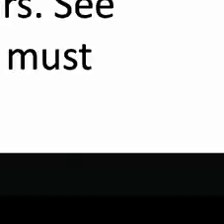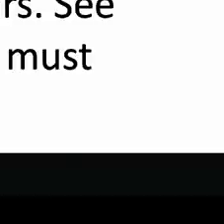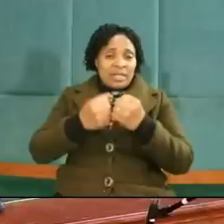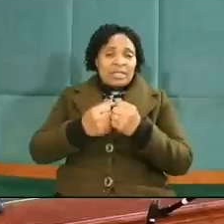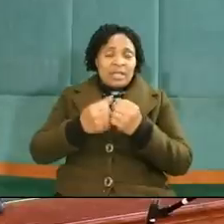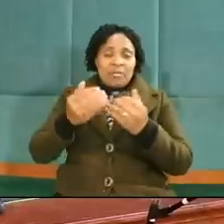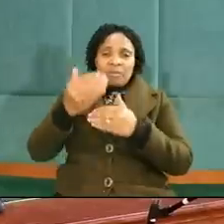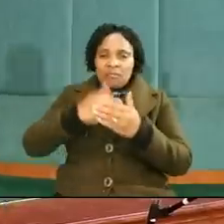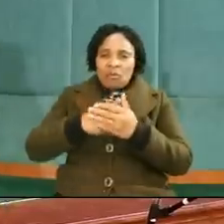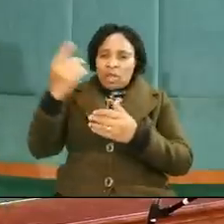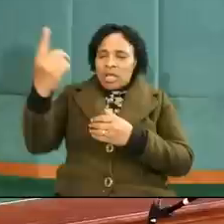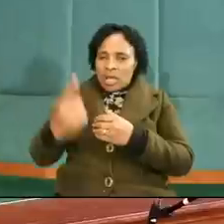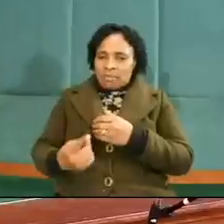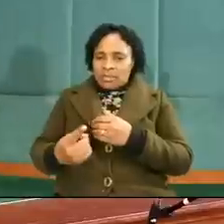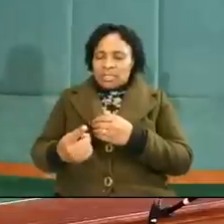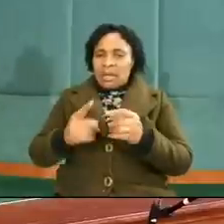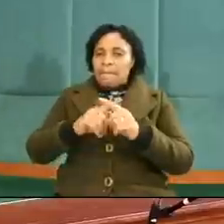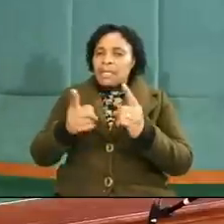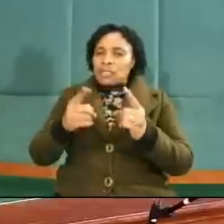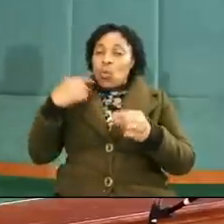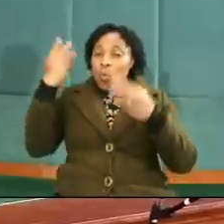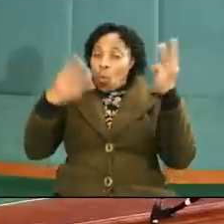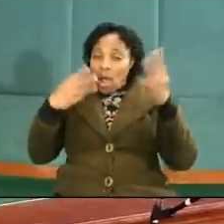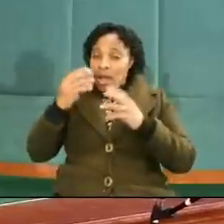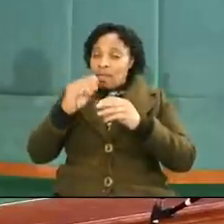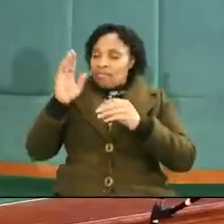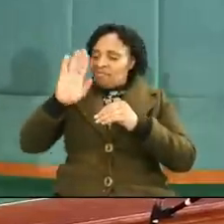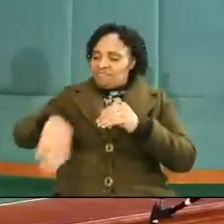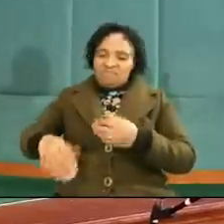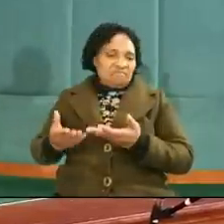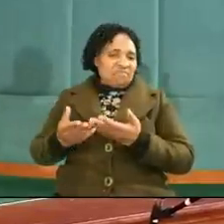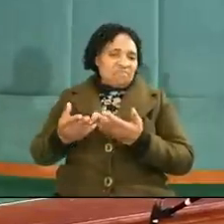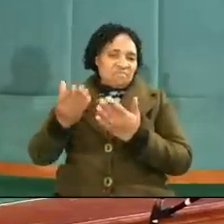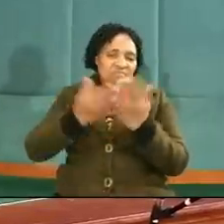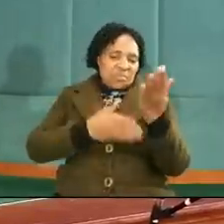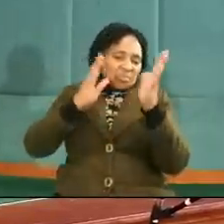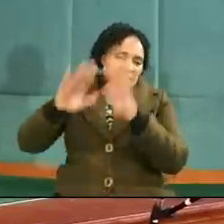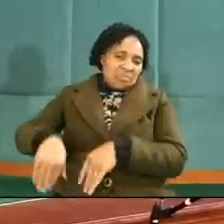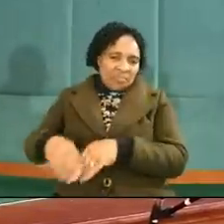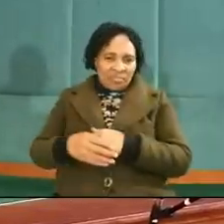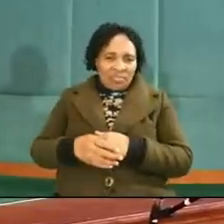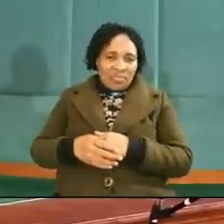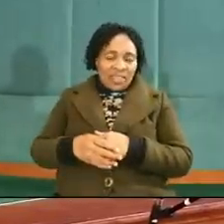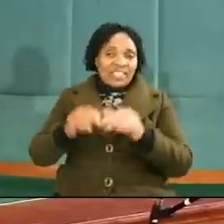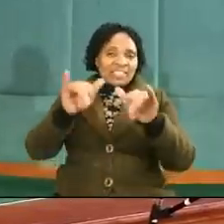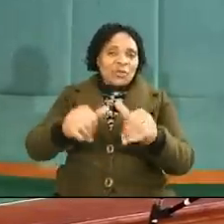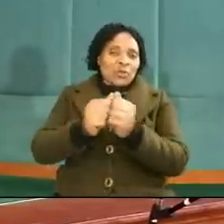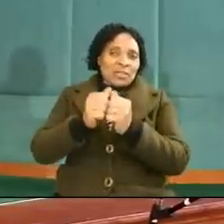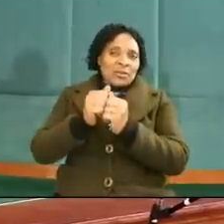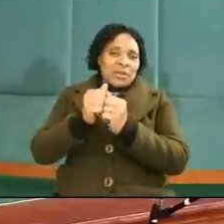just before I come back, but don't be worried about them. Oh,